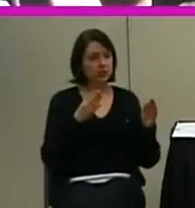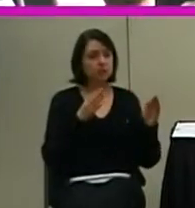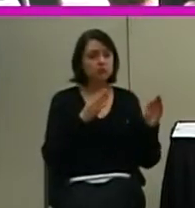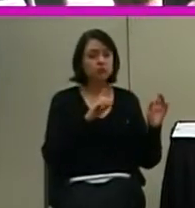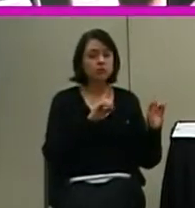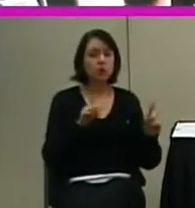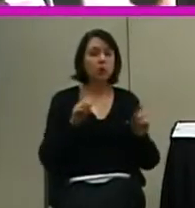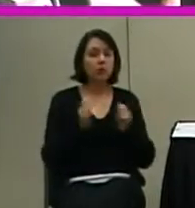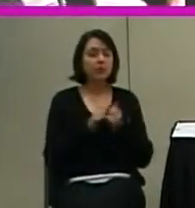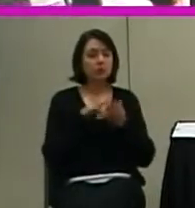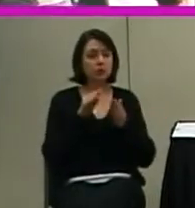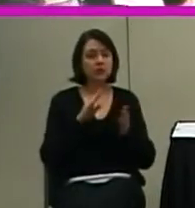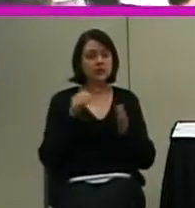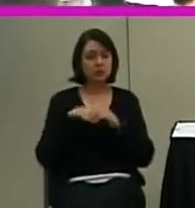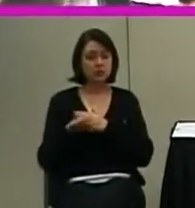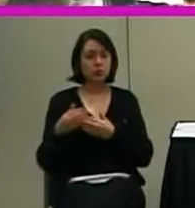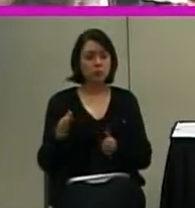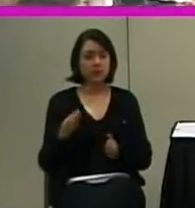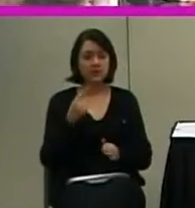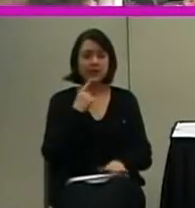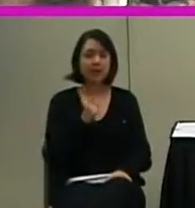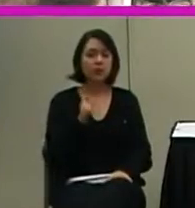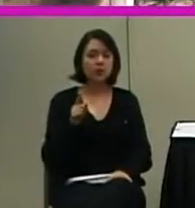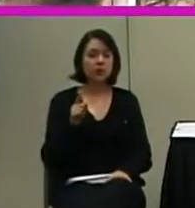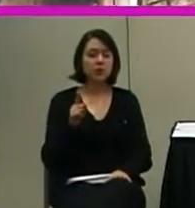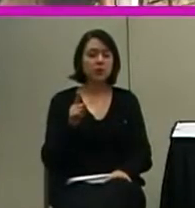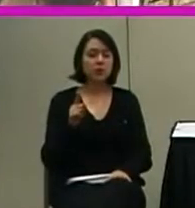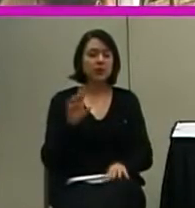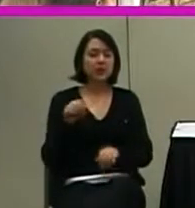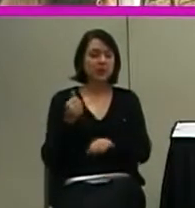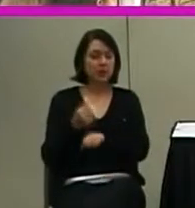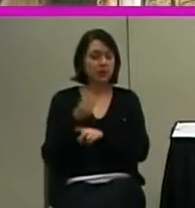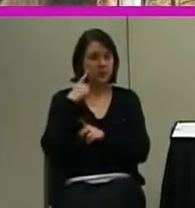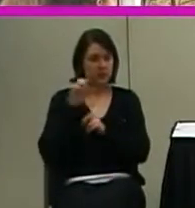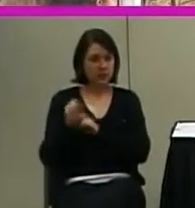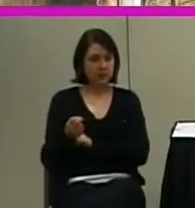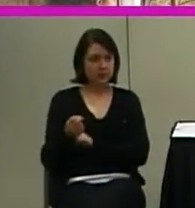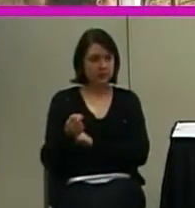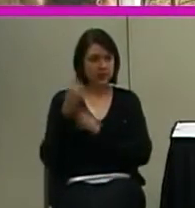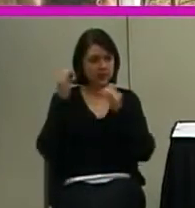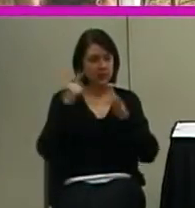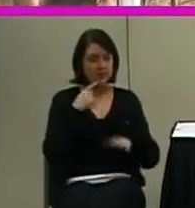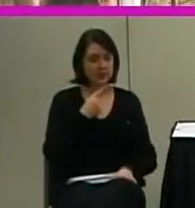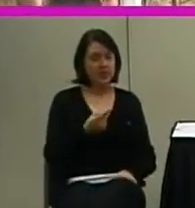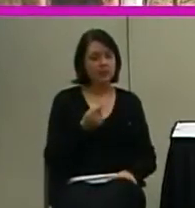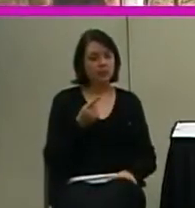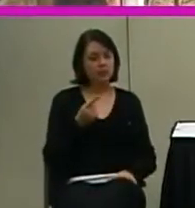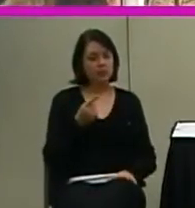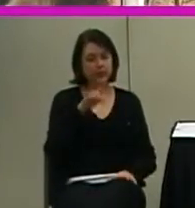back to the room, and we told them they were going to be set up. So teacher says to this kid,